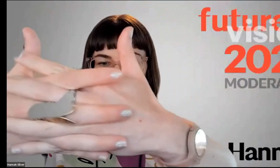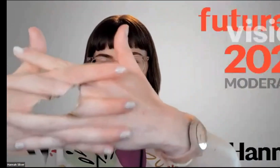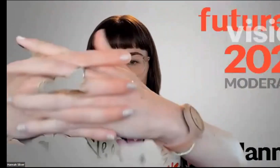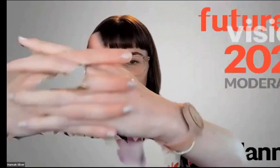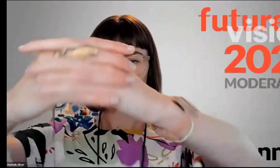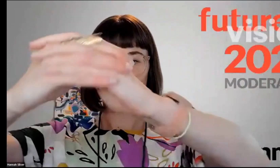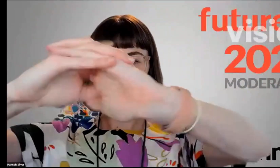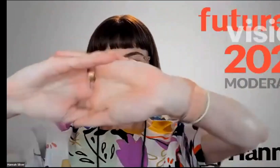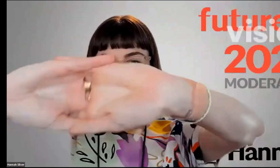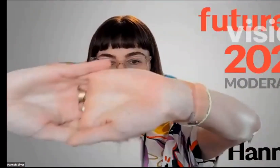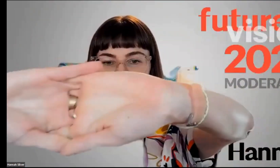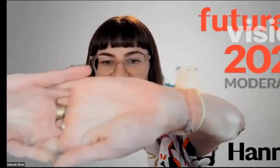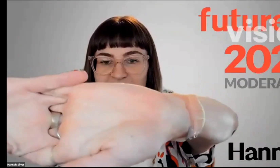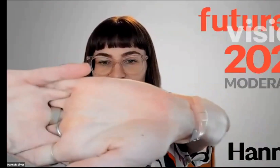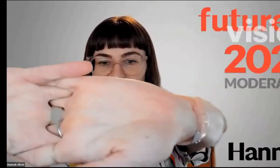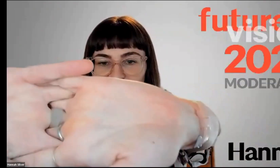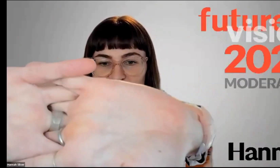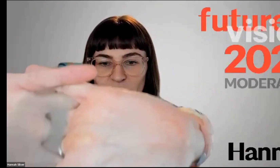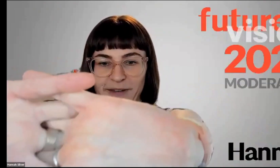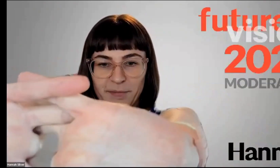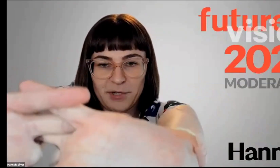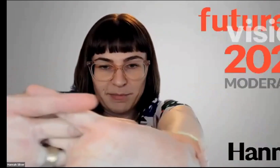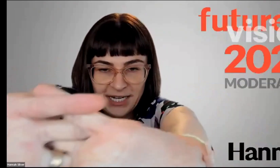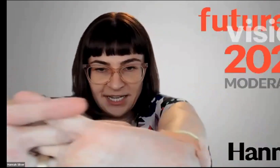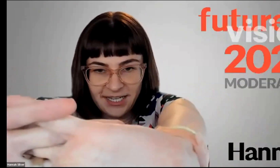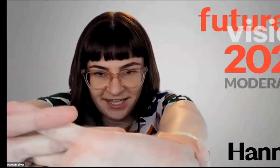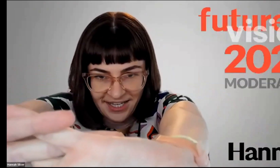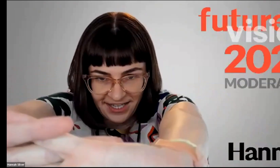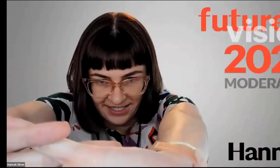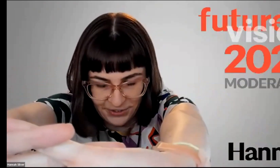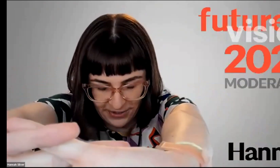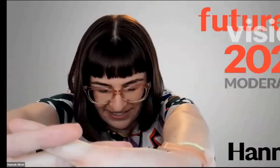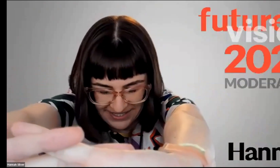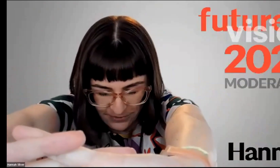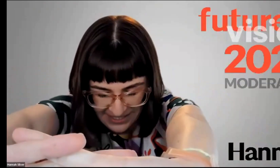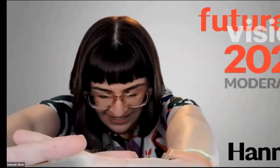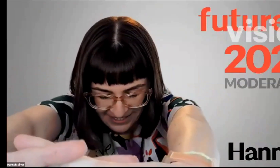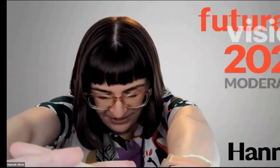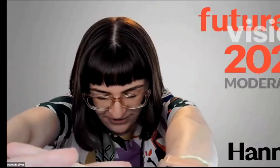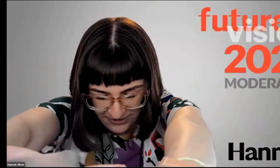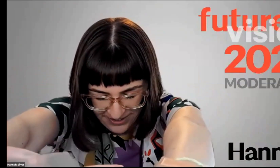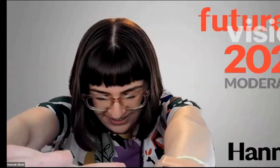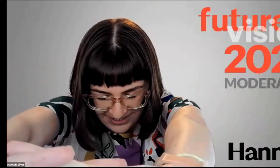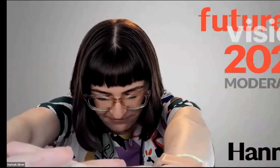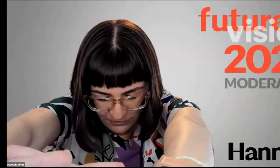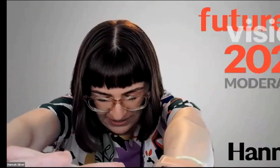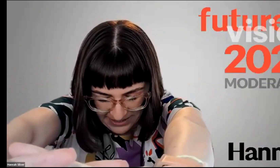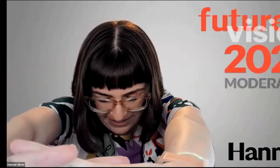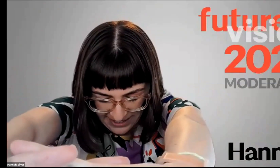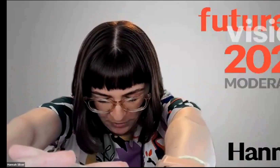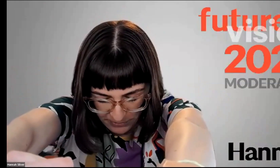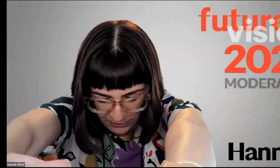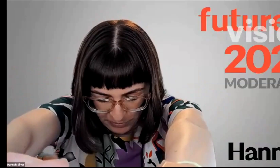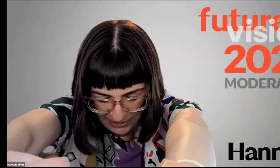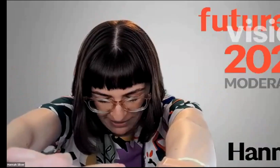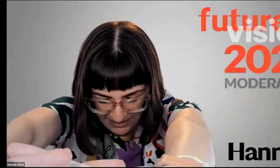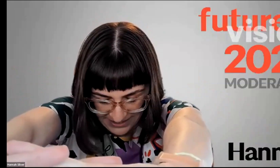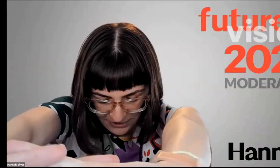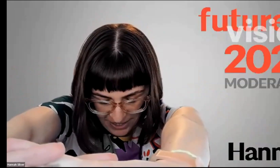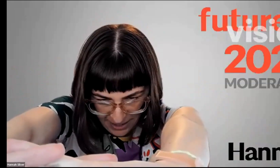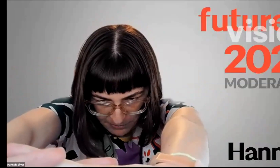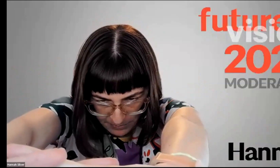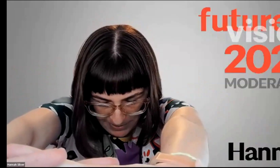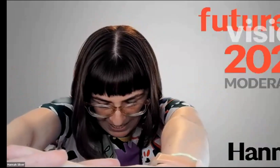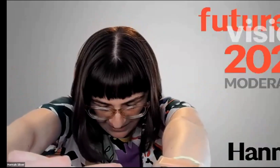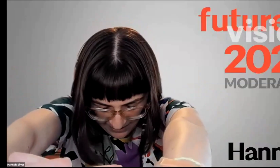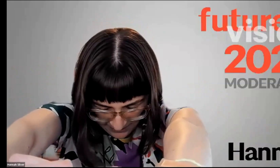your fingers together, turn your hands inside out, and then stretch away from your body. And sort of as you inhale, see if you can inhale your breath into